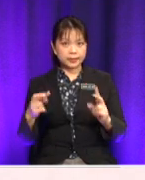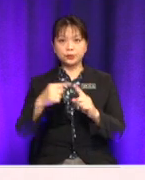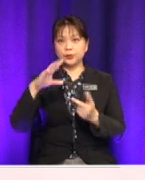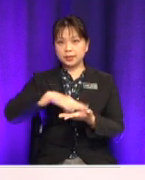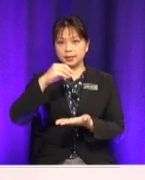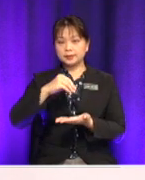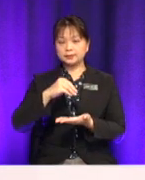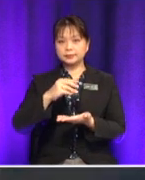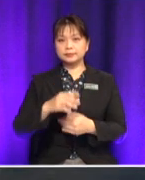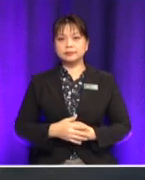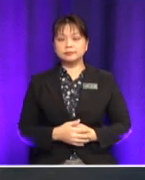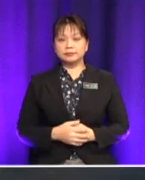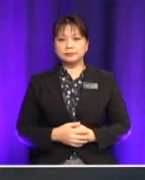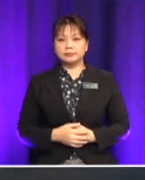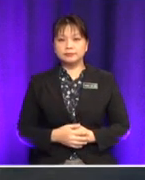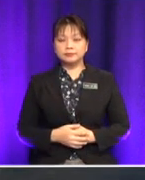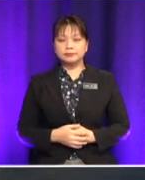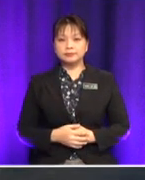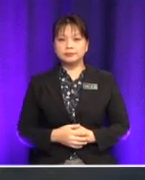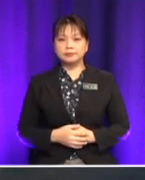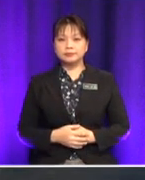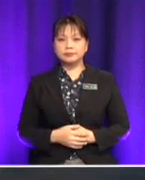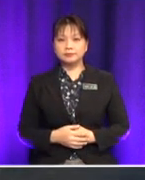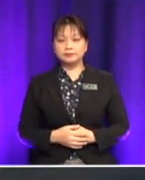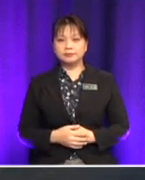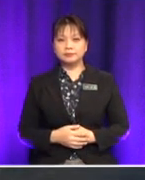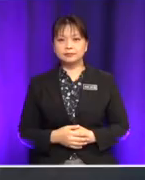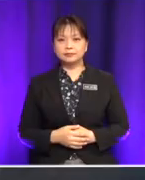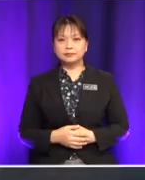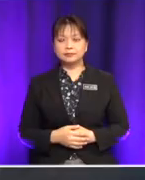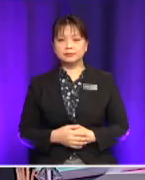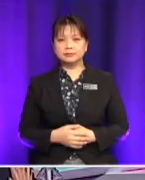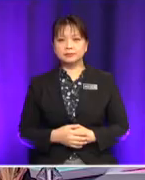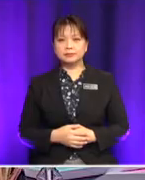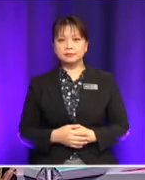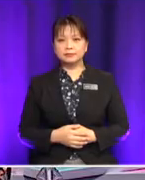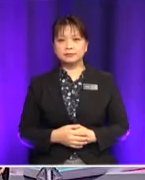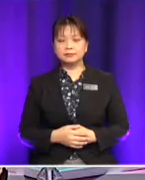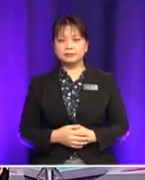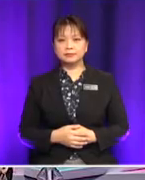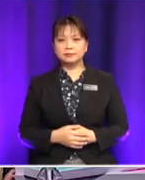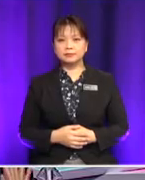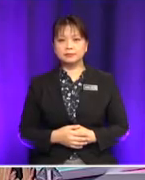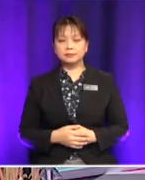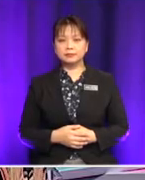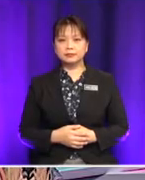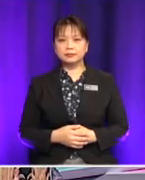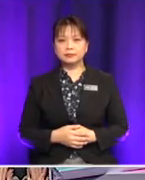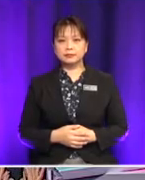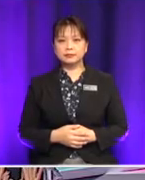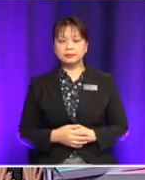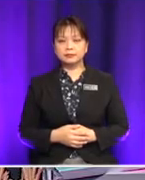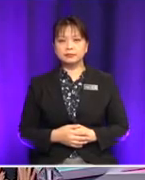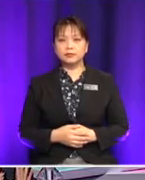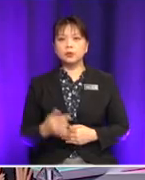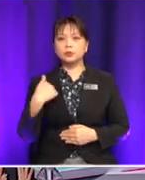more time, madam, let's get things started. All right. Let's go. All right. Now, girls and boys viewers out there, today we are going to